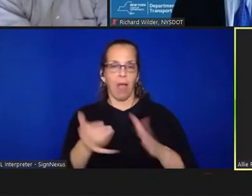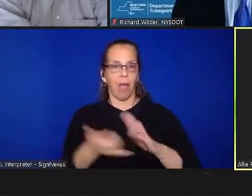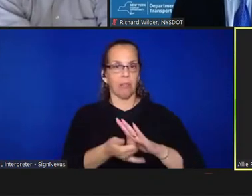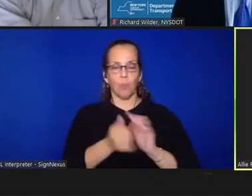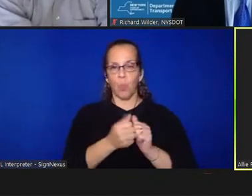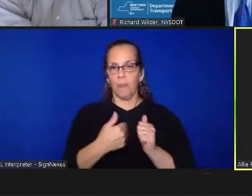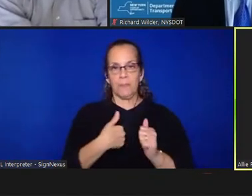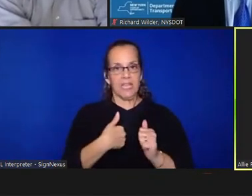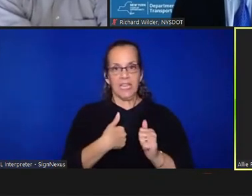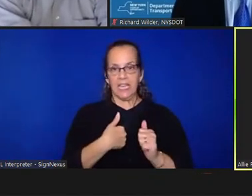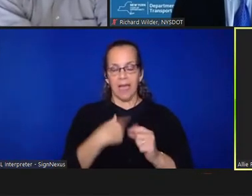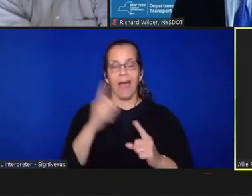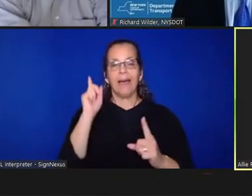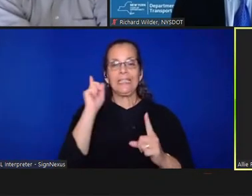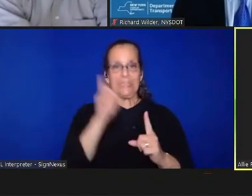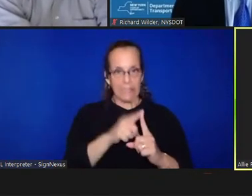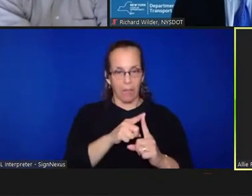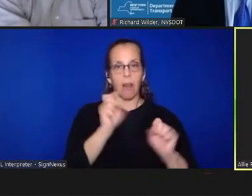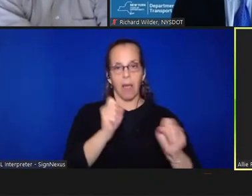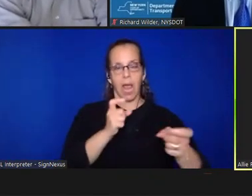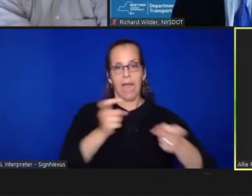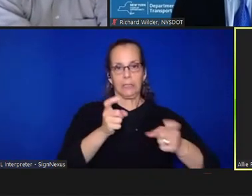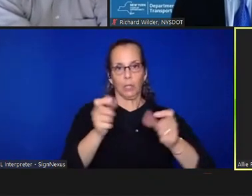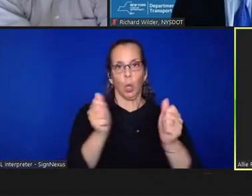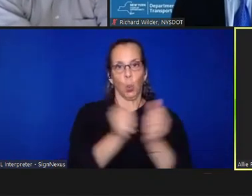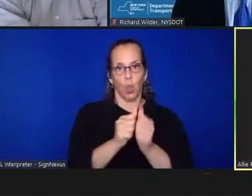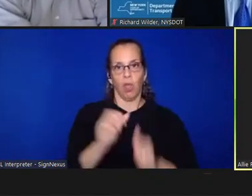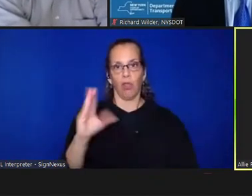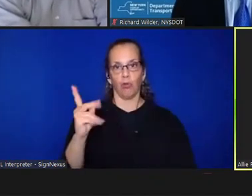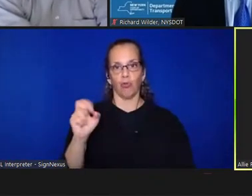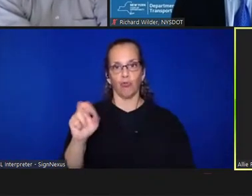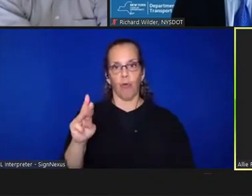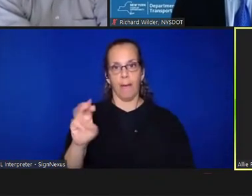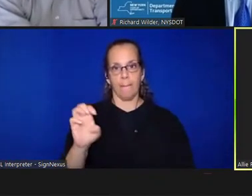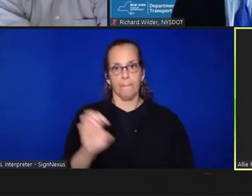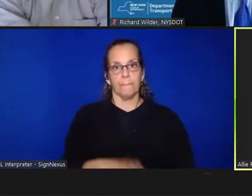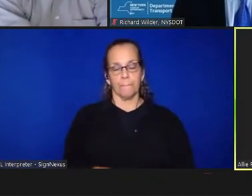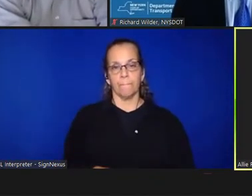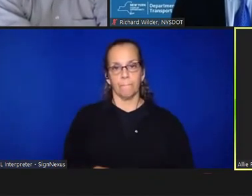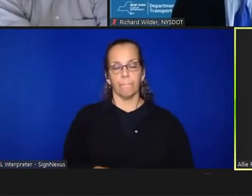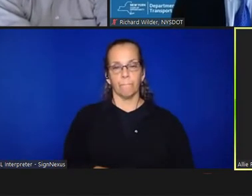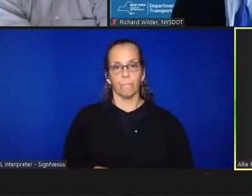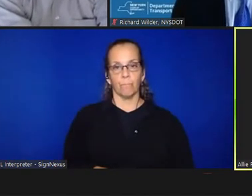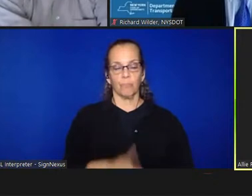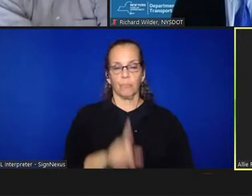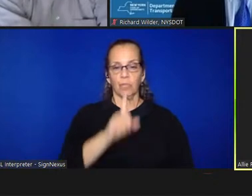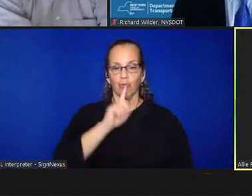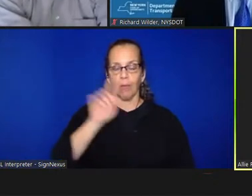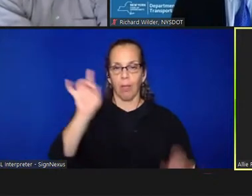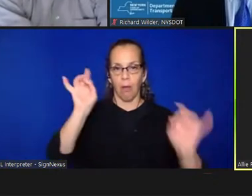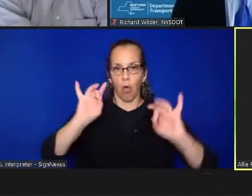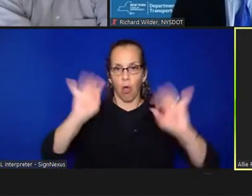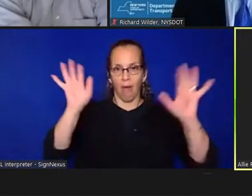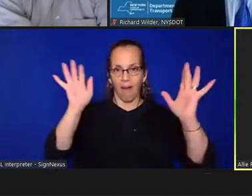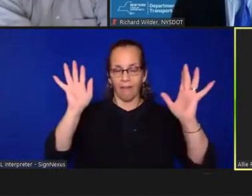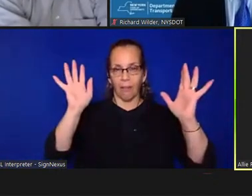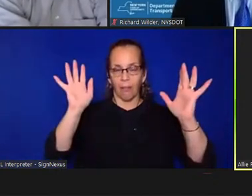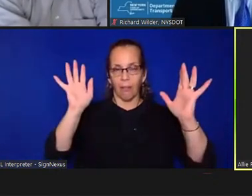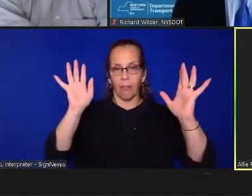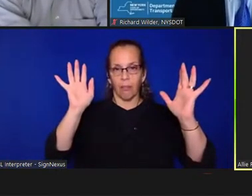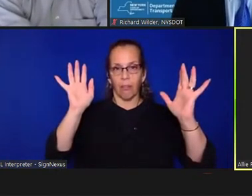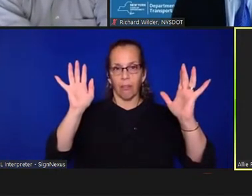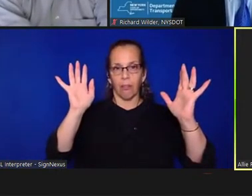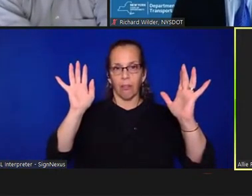their budgets and deal with crime in subways there's an unconscionable absence in the MTA